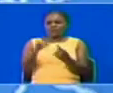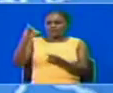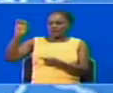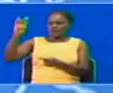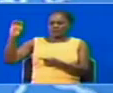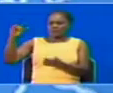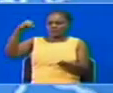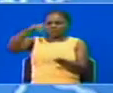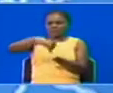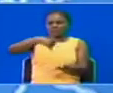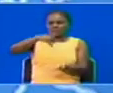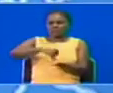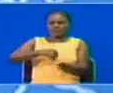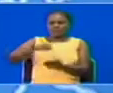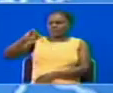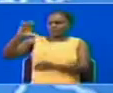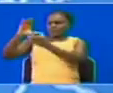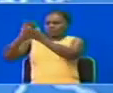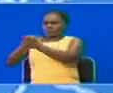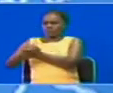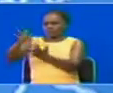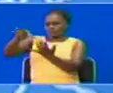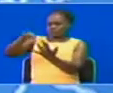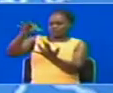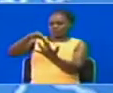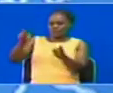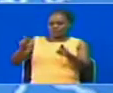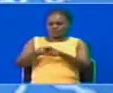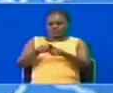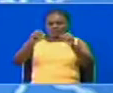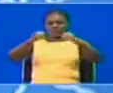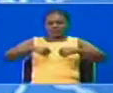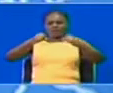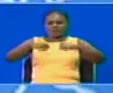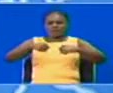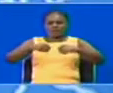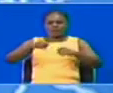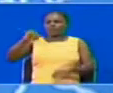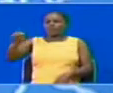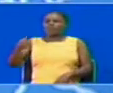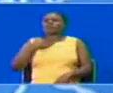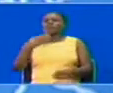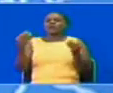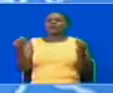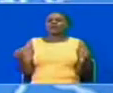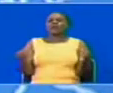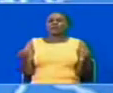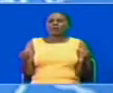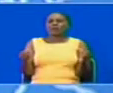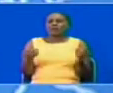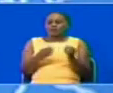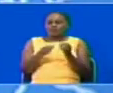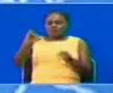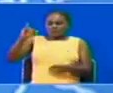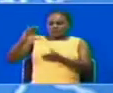IEBC involvement in the Jubilee Party nominations and a memorandum on issues Jubilee wished were addressed. Jubilee Party wants